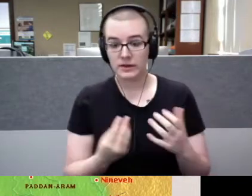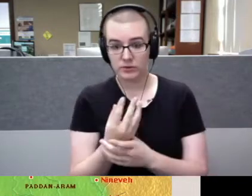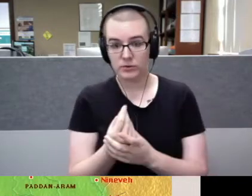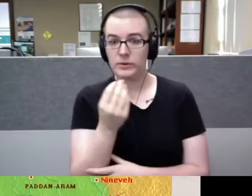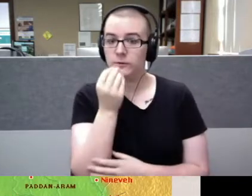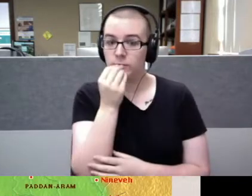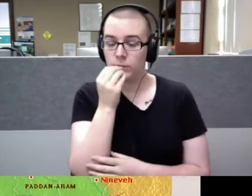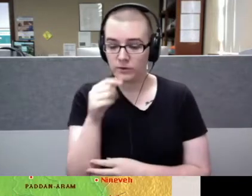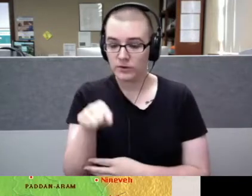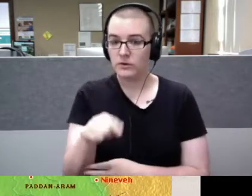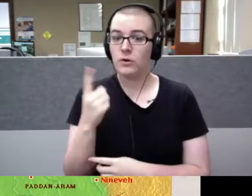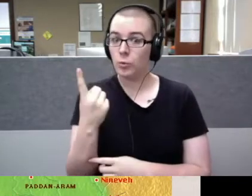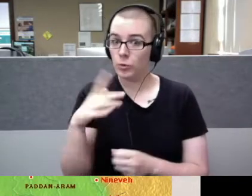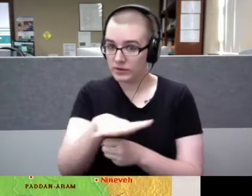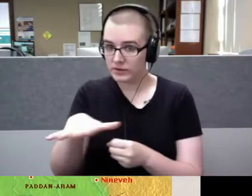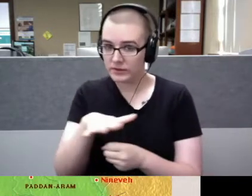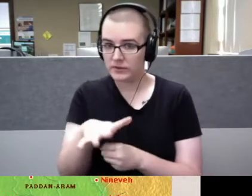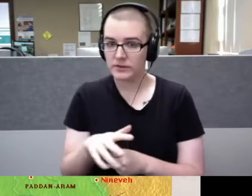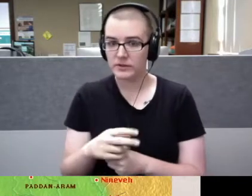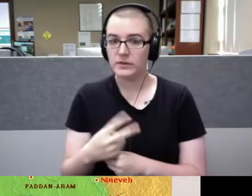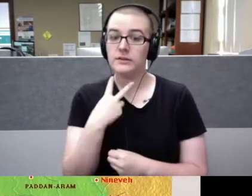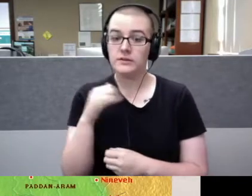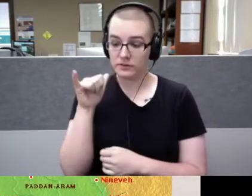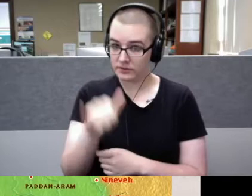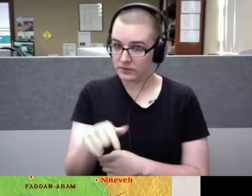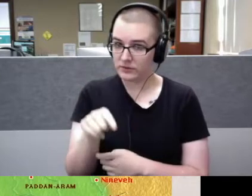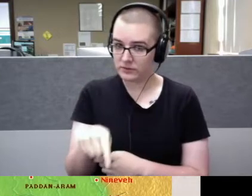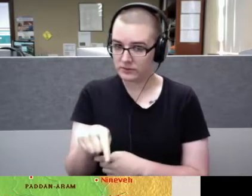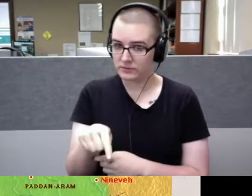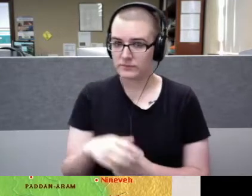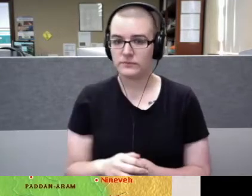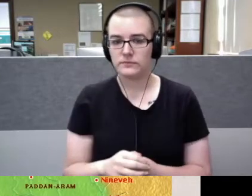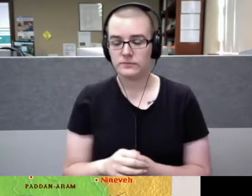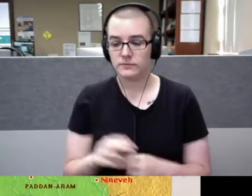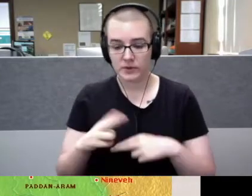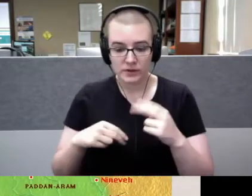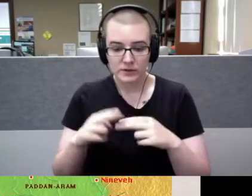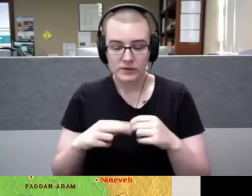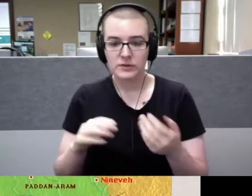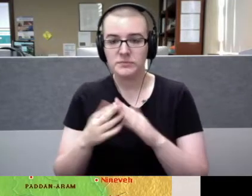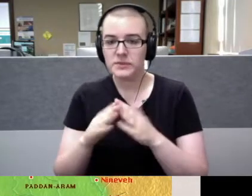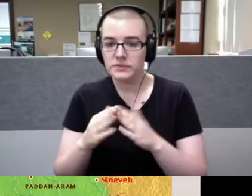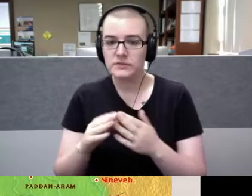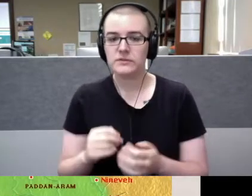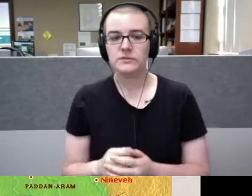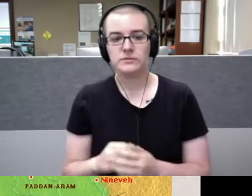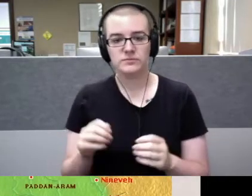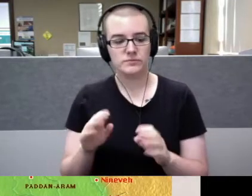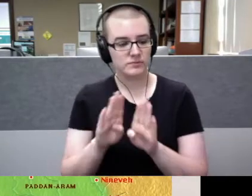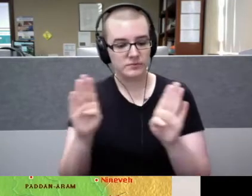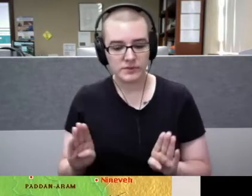spot, they're now going to be tied to this land. So they now are going to build permanent dwellings. They are now going to become